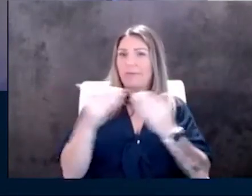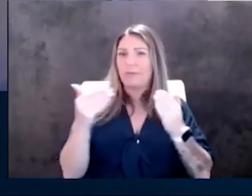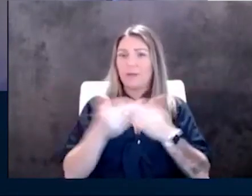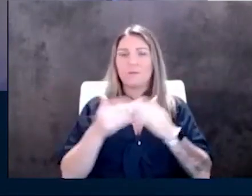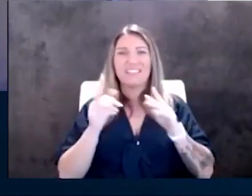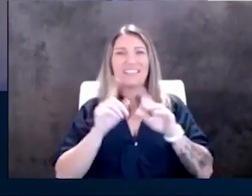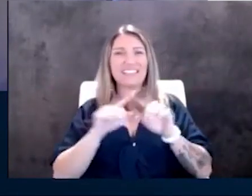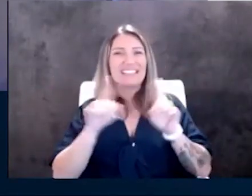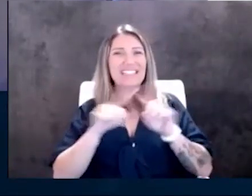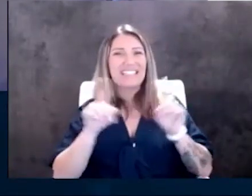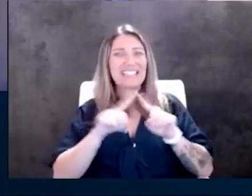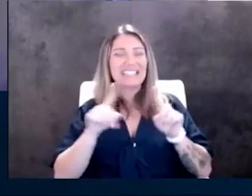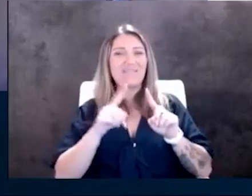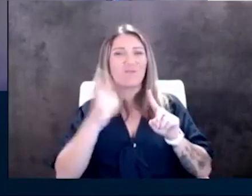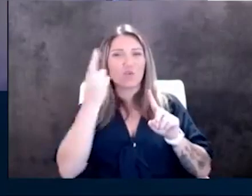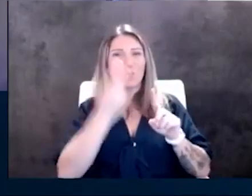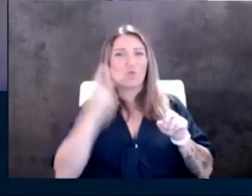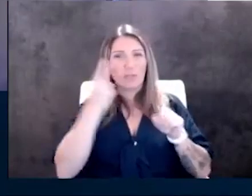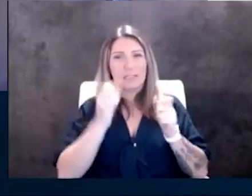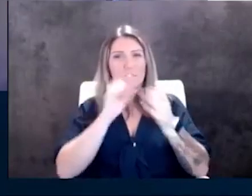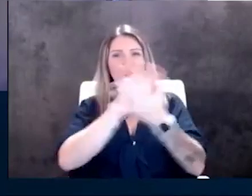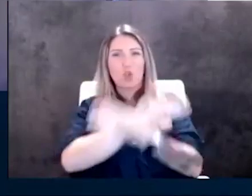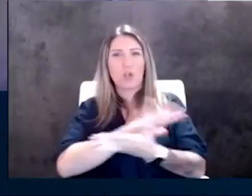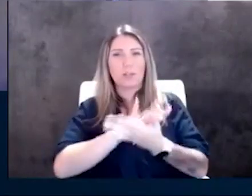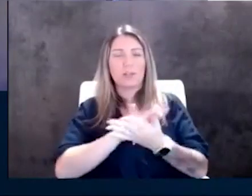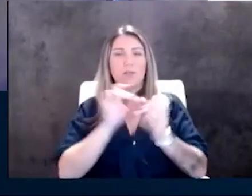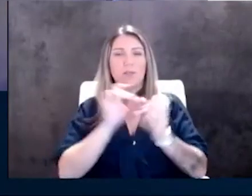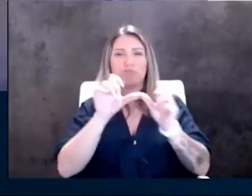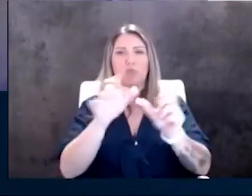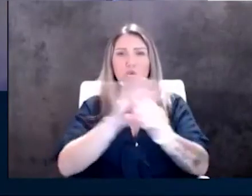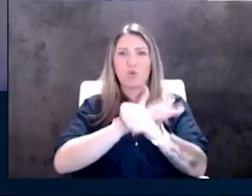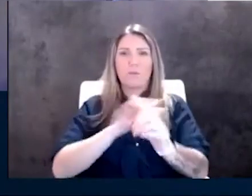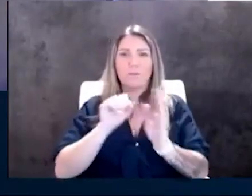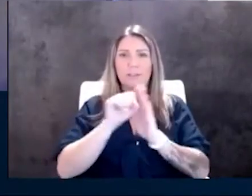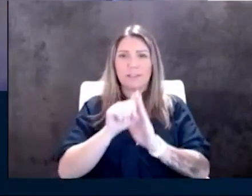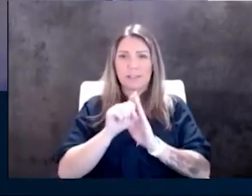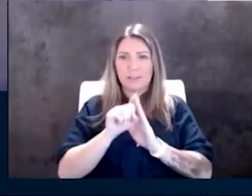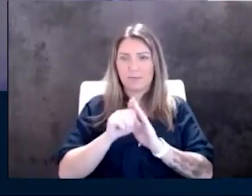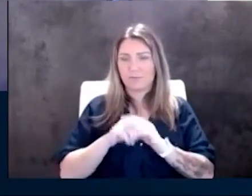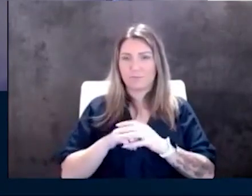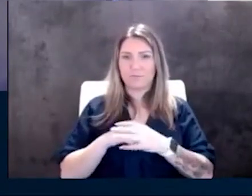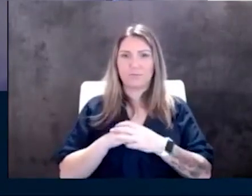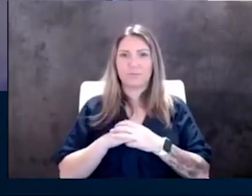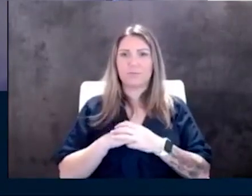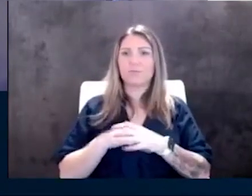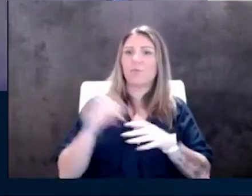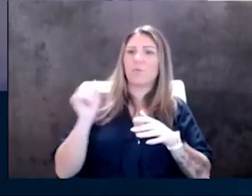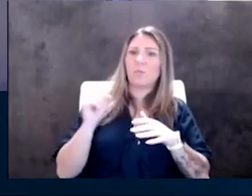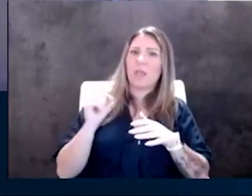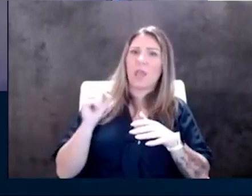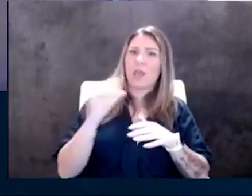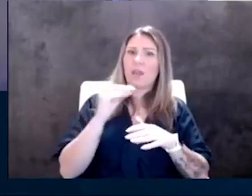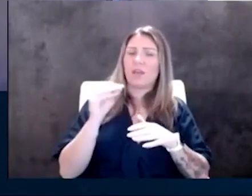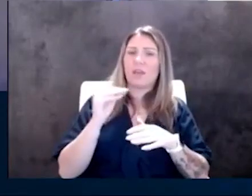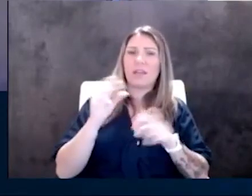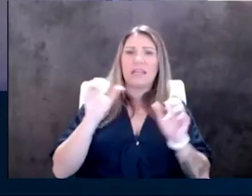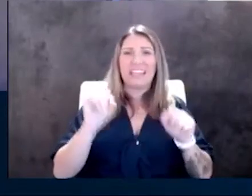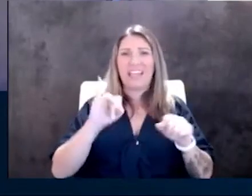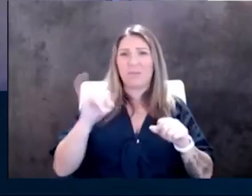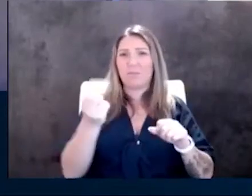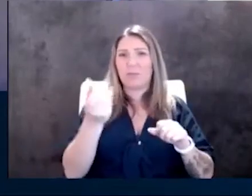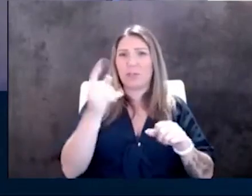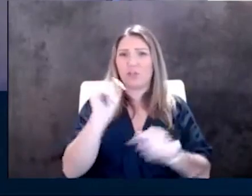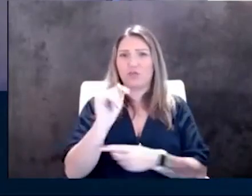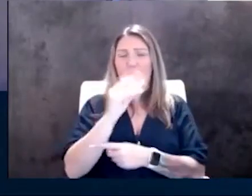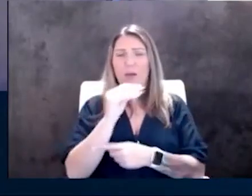causing the long COVID symptoms versus Mandy what wants. Dr. Said's dealing with. It's when it's a little less, and it can be joint oriented, but it can also be muscle oriented.